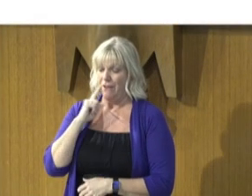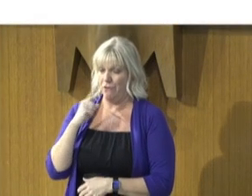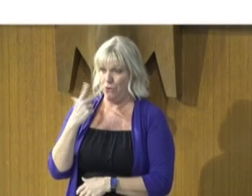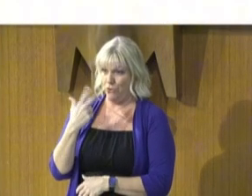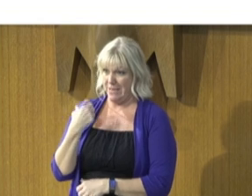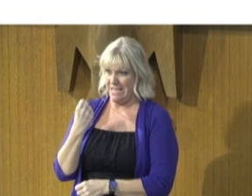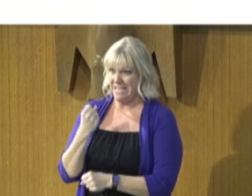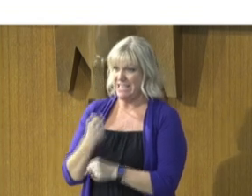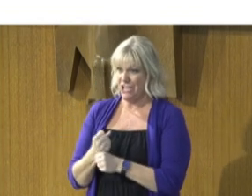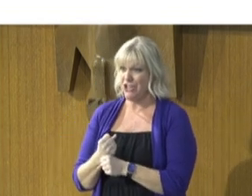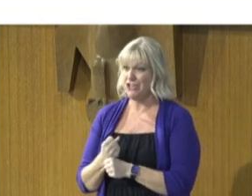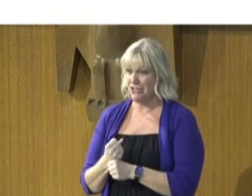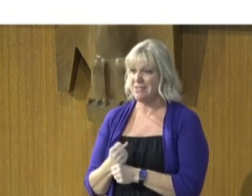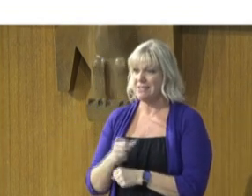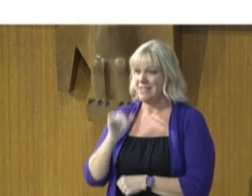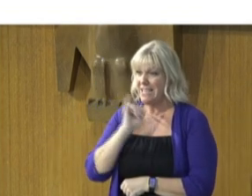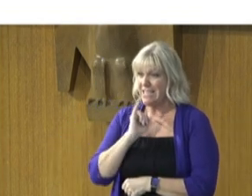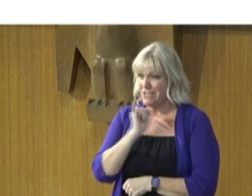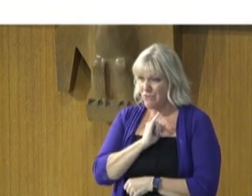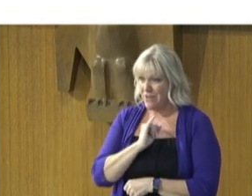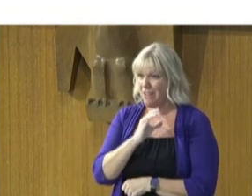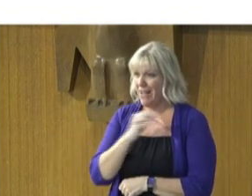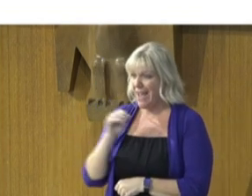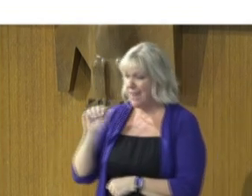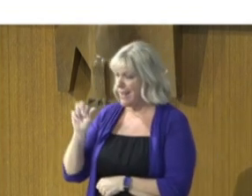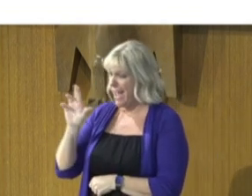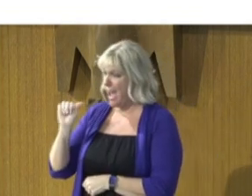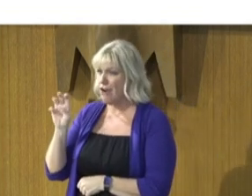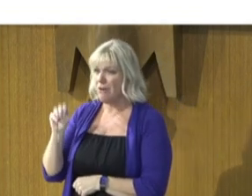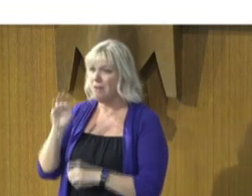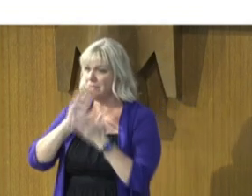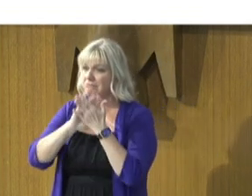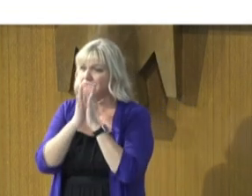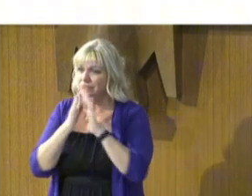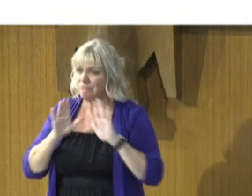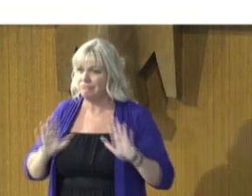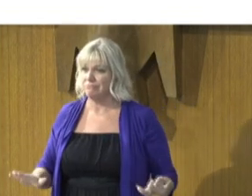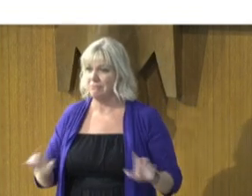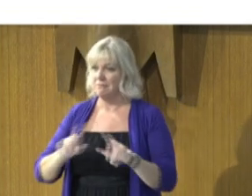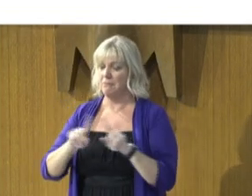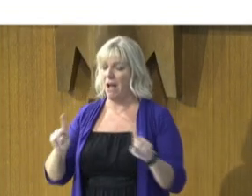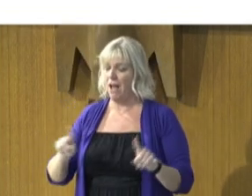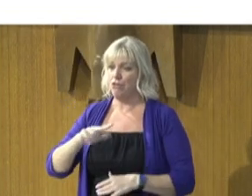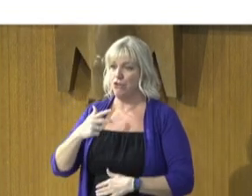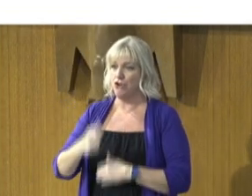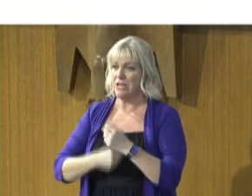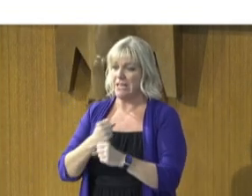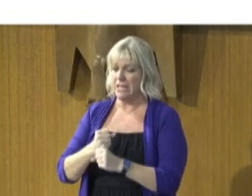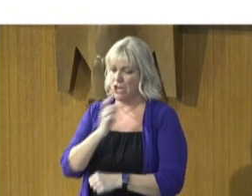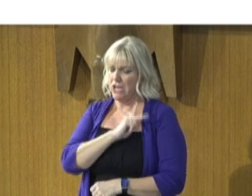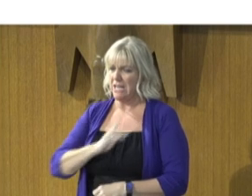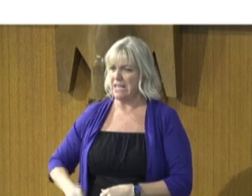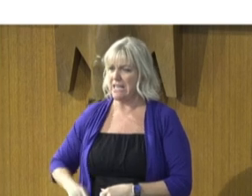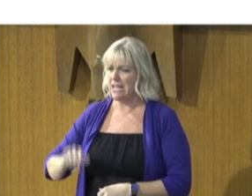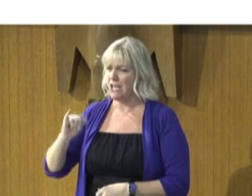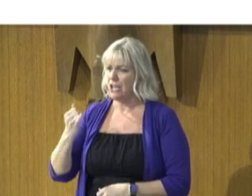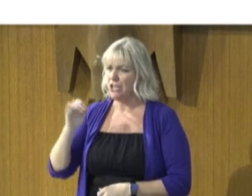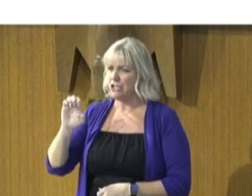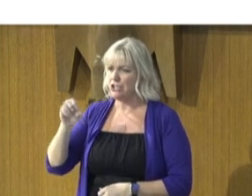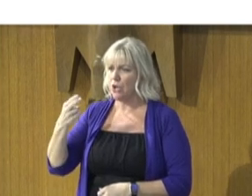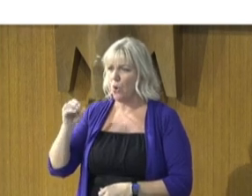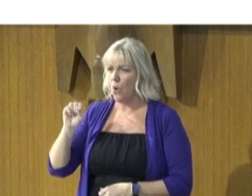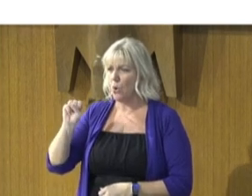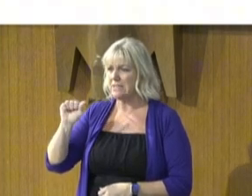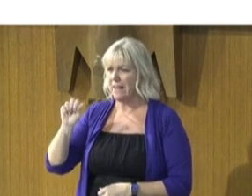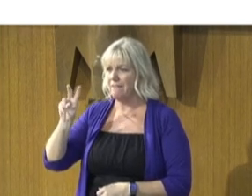3 years, Aram and Israel continued without war. But in the third year, King Jehoshaphat of Judah came down to the king